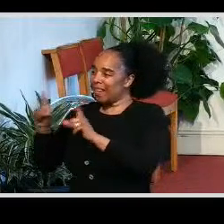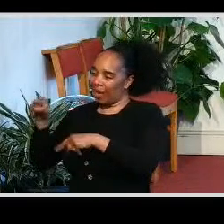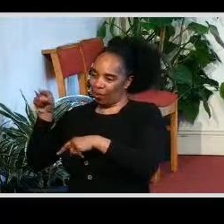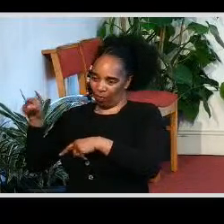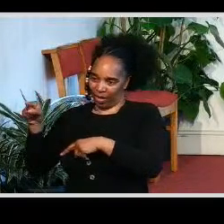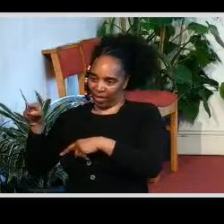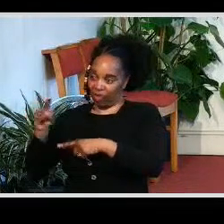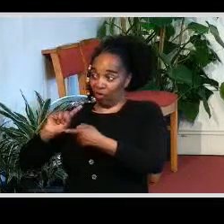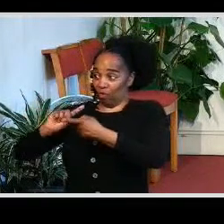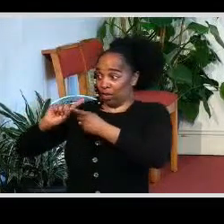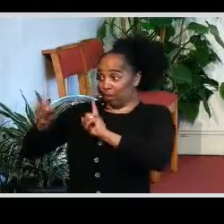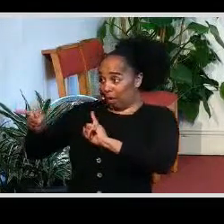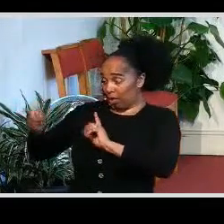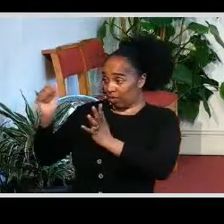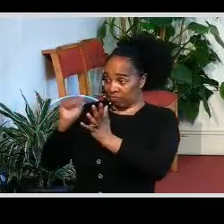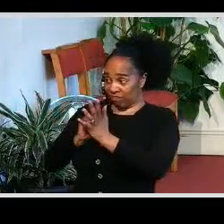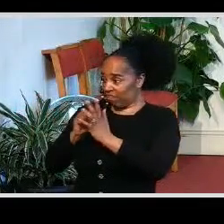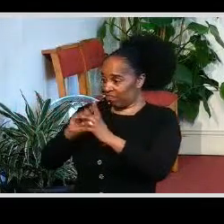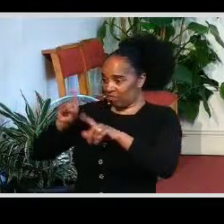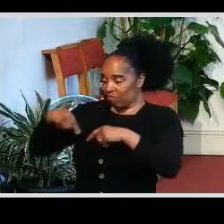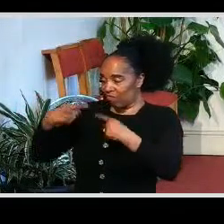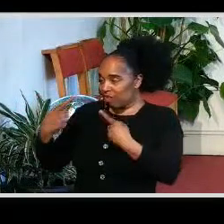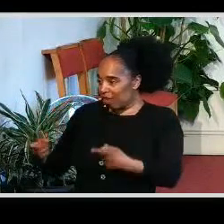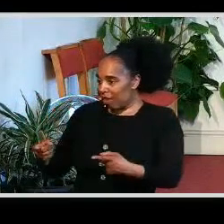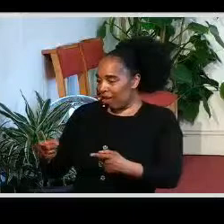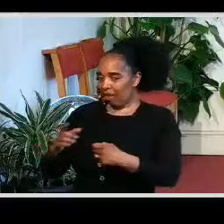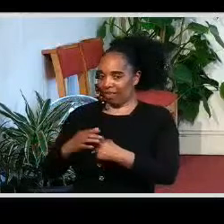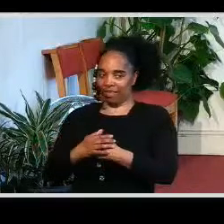respond appropriately. We won't be able to,